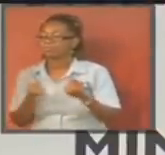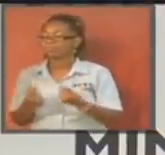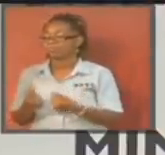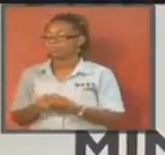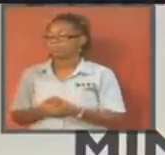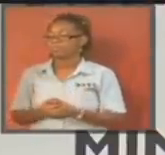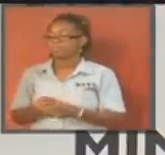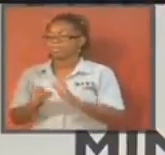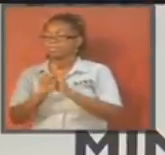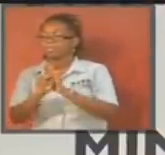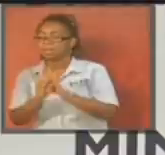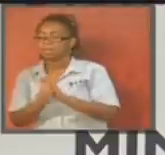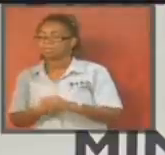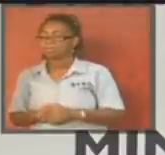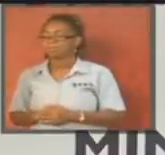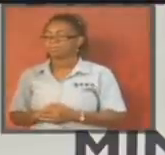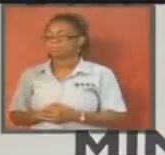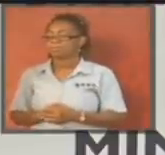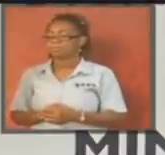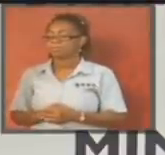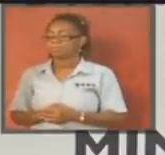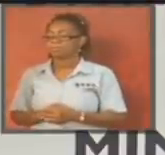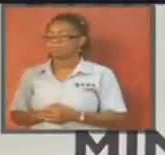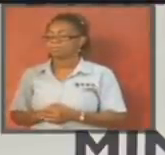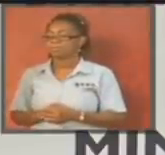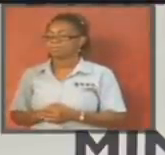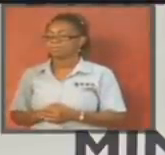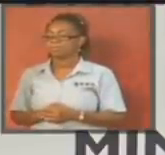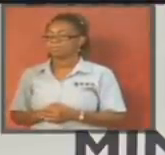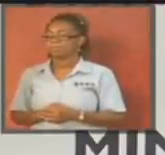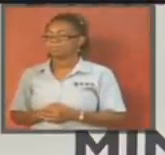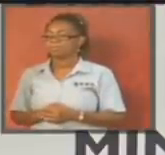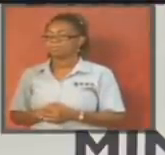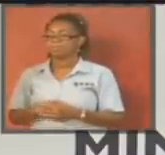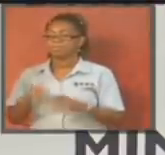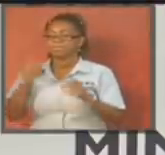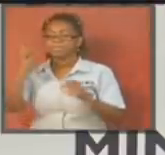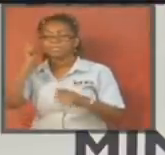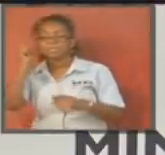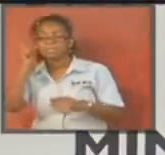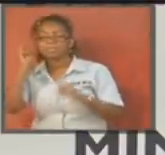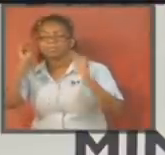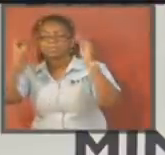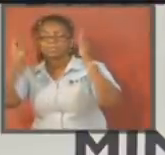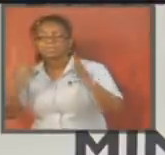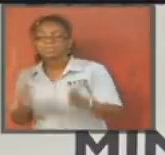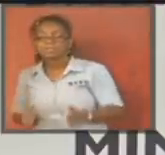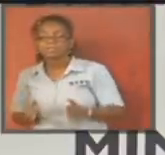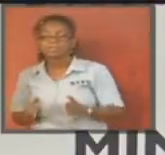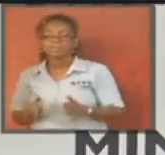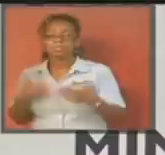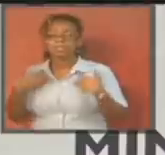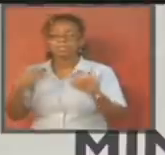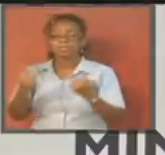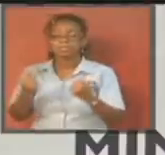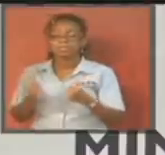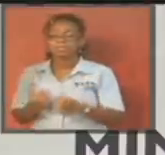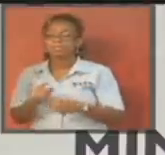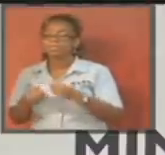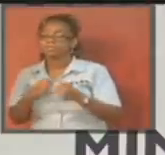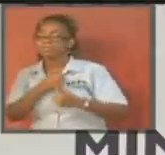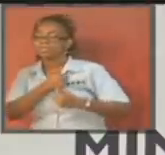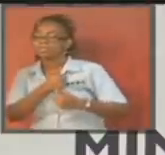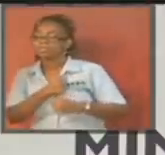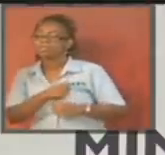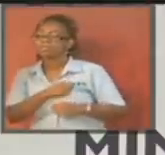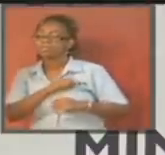to do so through our line minister, the Minister of Health, as well as sometimes the Minister of National Security. And then, of course,